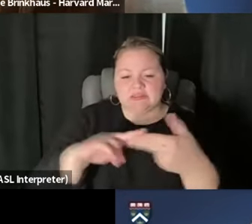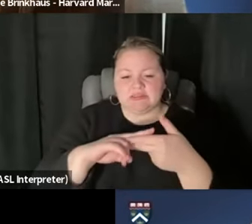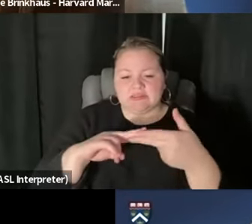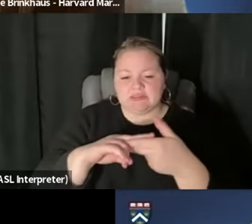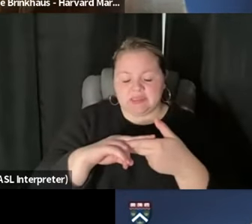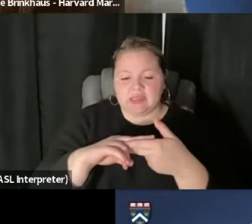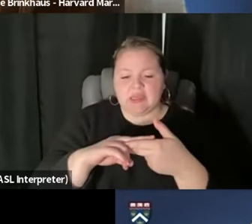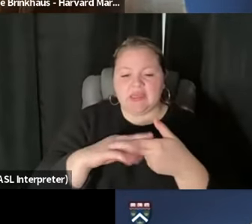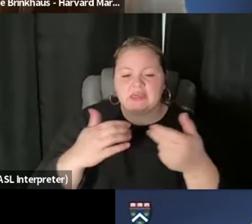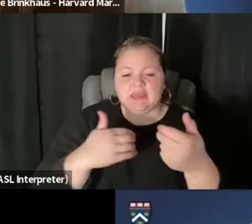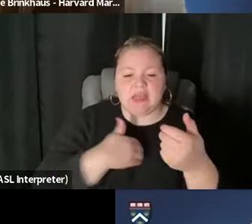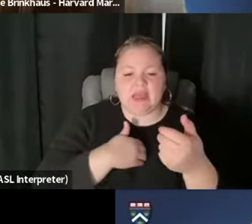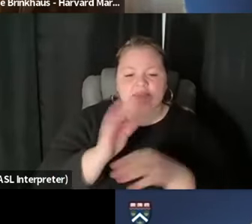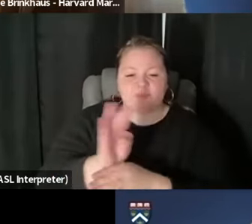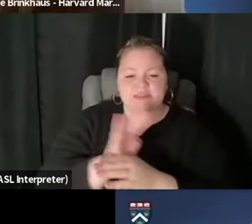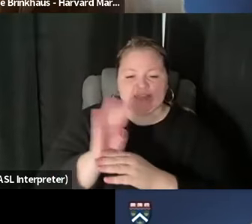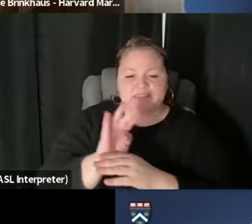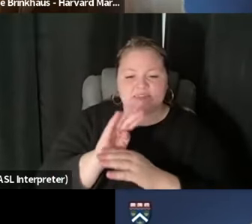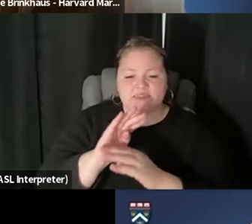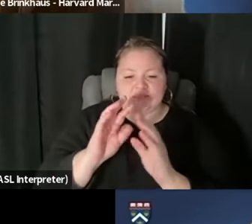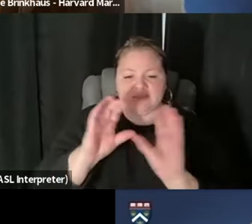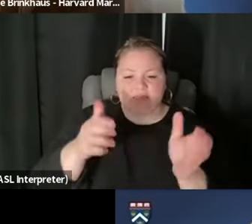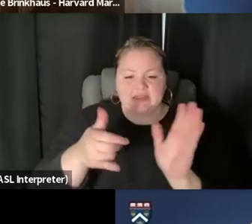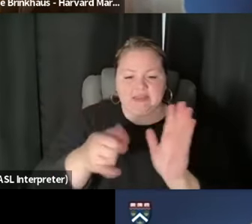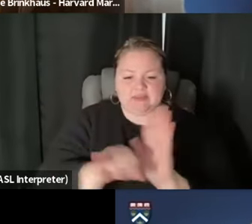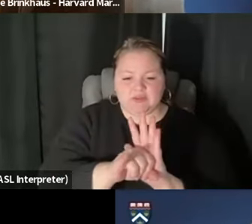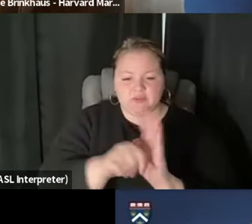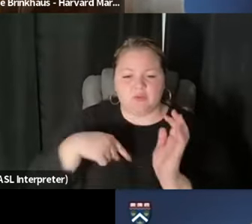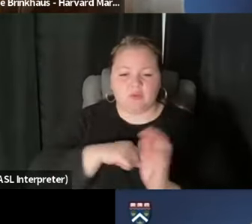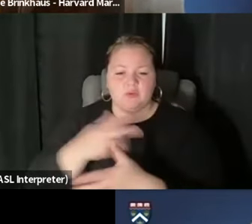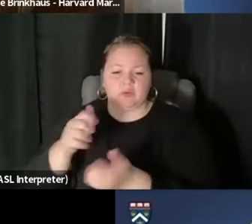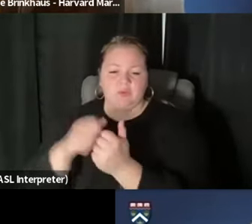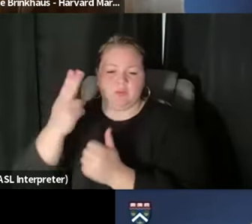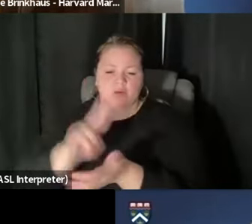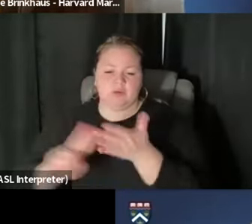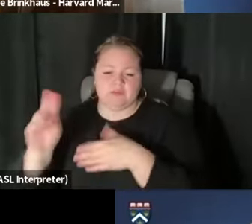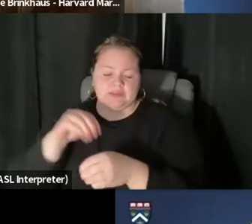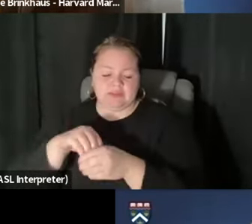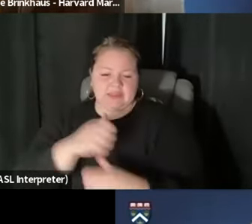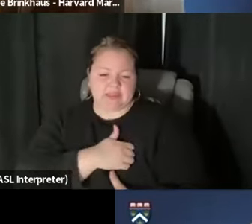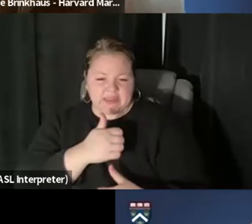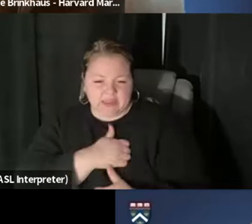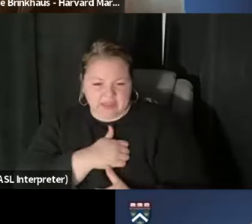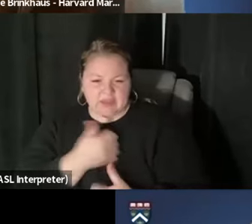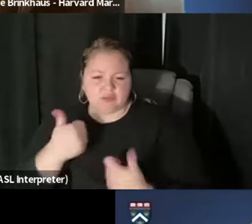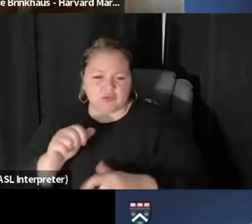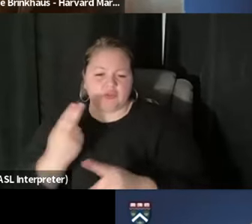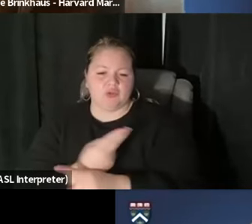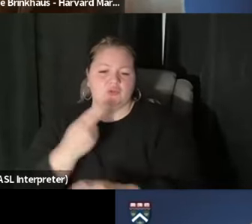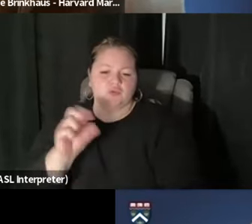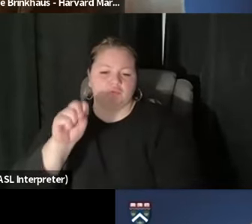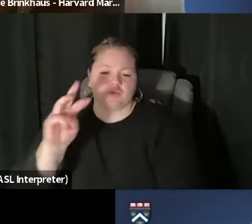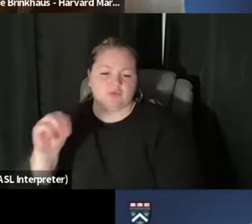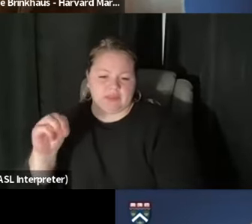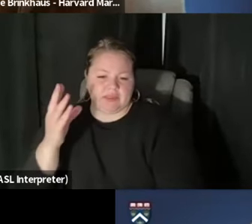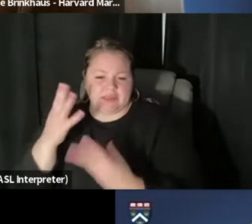university from in Canada, and we're trying to use social media data to classify the Lyme disease